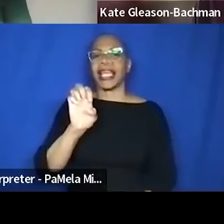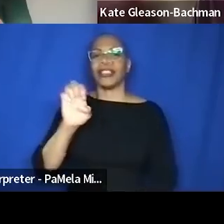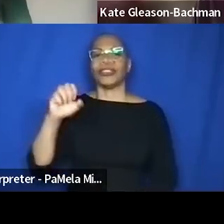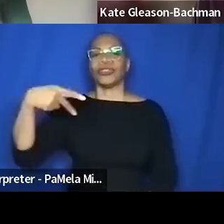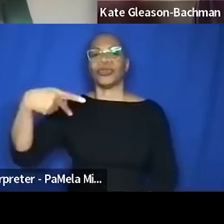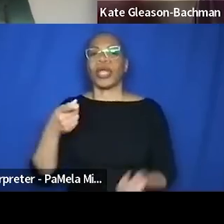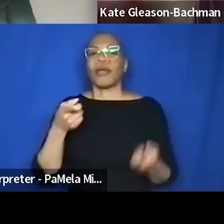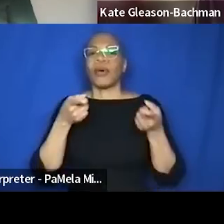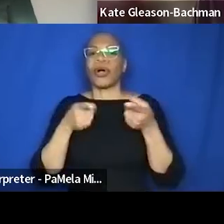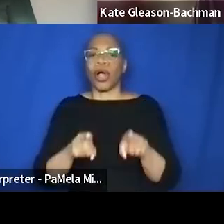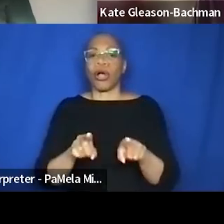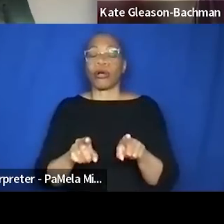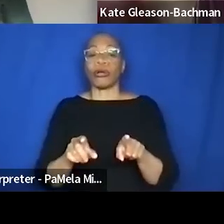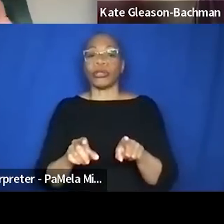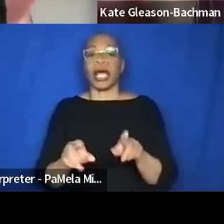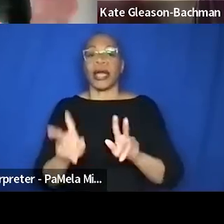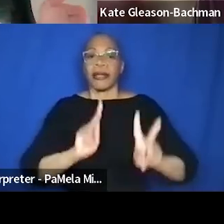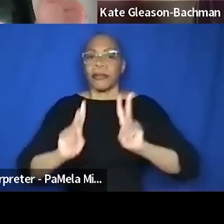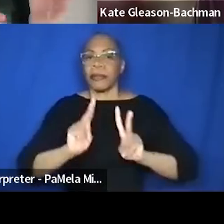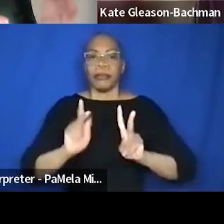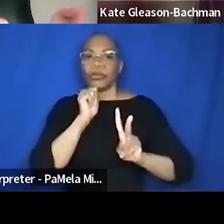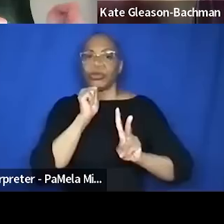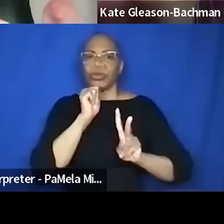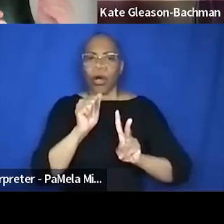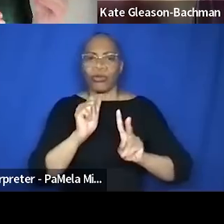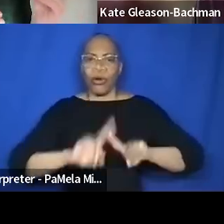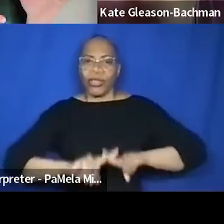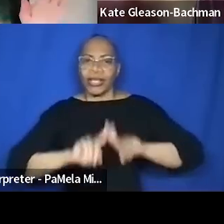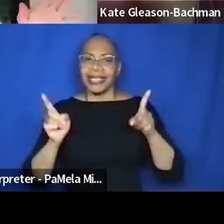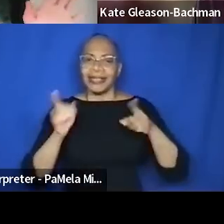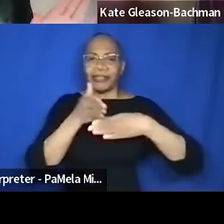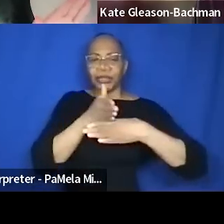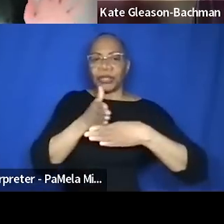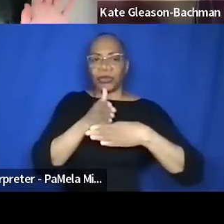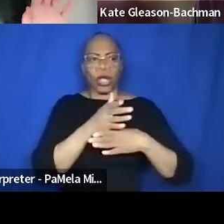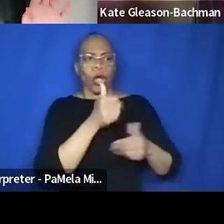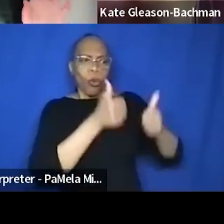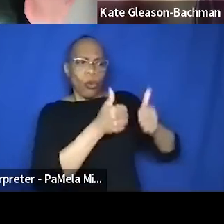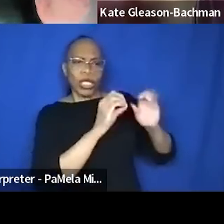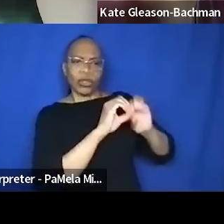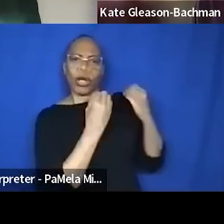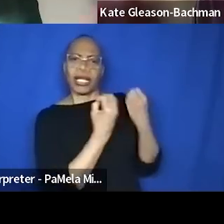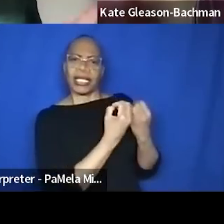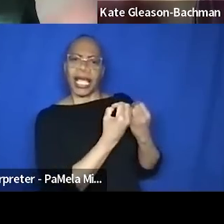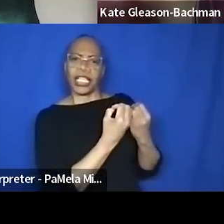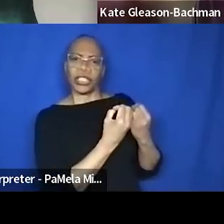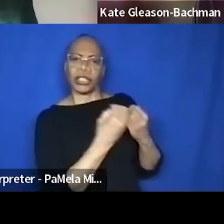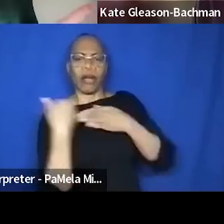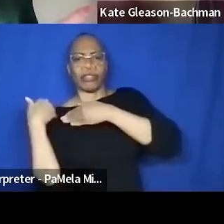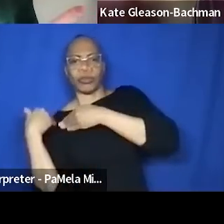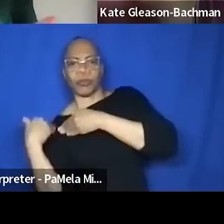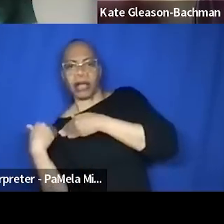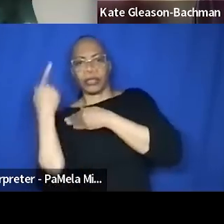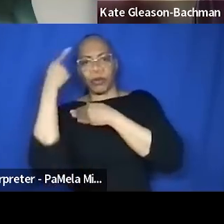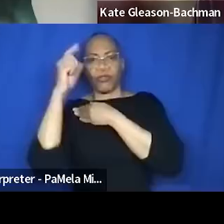happens, the individuals don't distinguish between which organizations are responsible for the